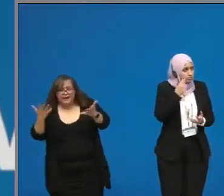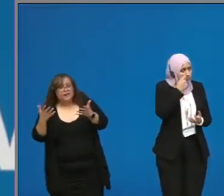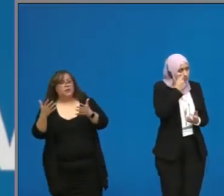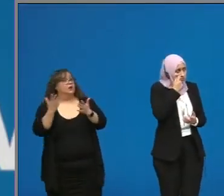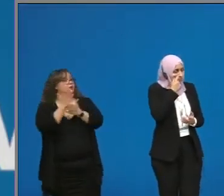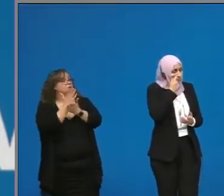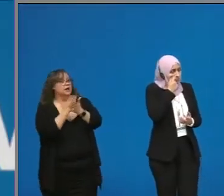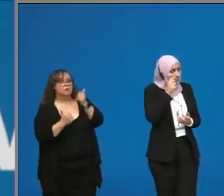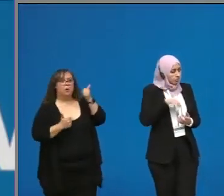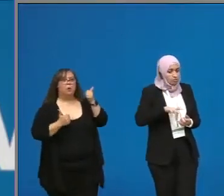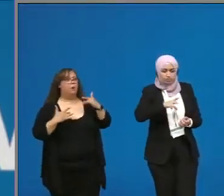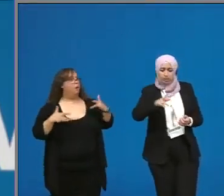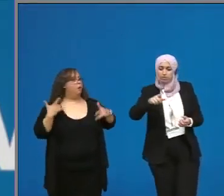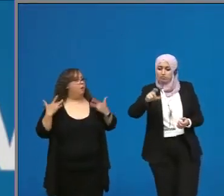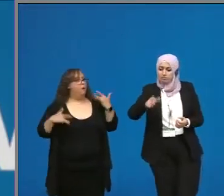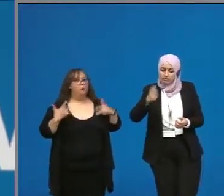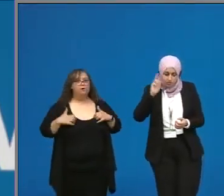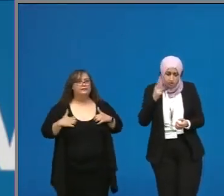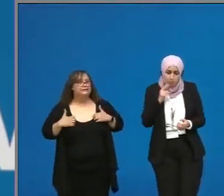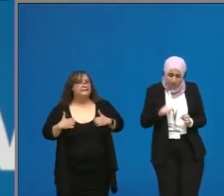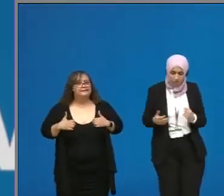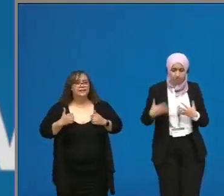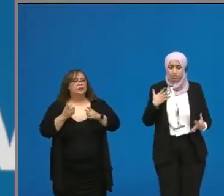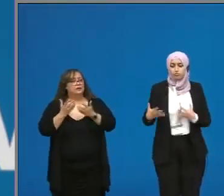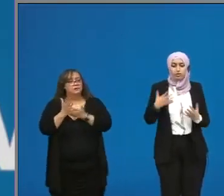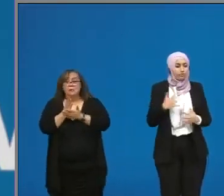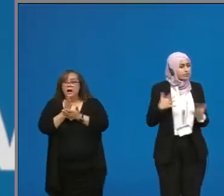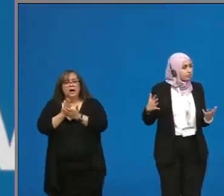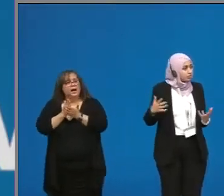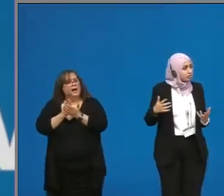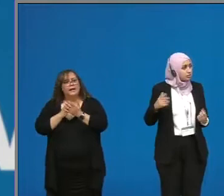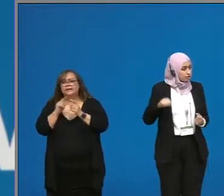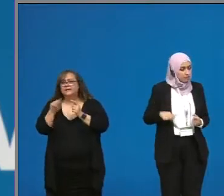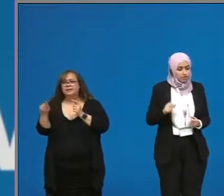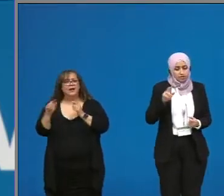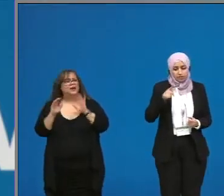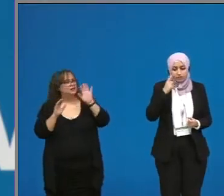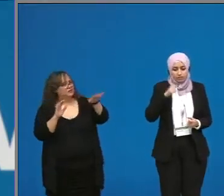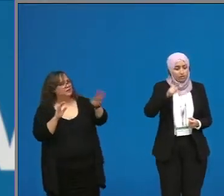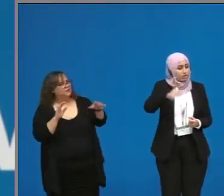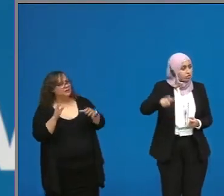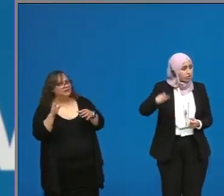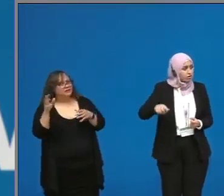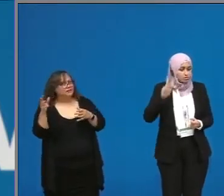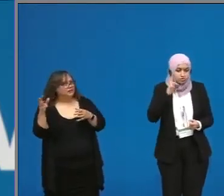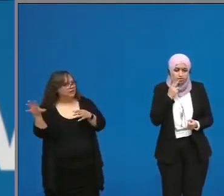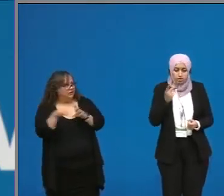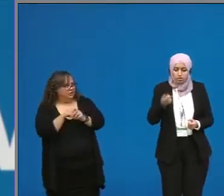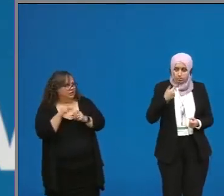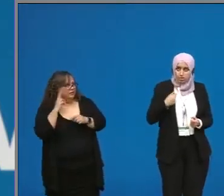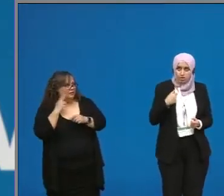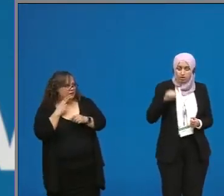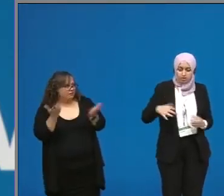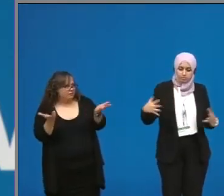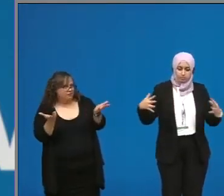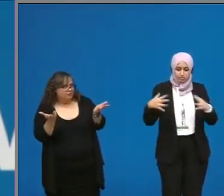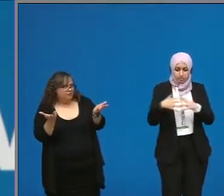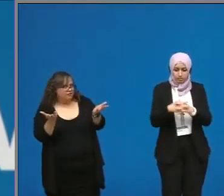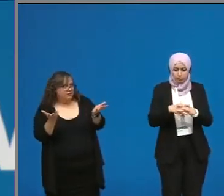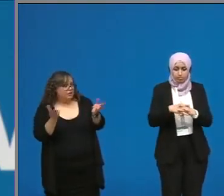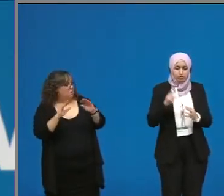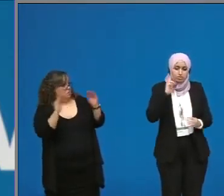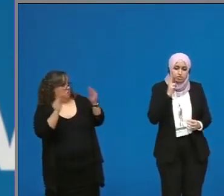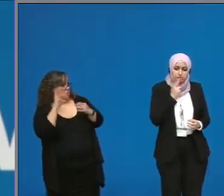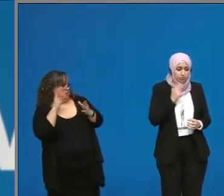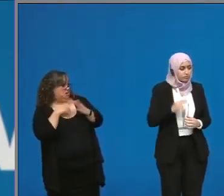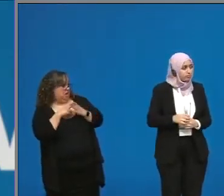excited. Some of them, I noticed, told us that you need to include deaf people in this project. If you do not include deaf people, it's a waste of time. And